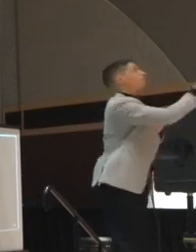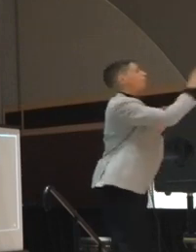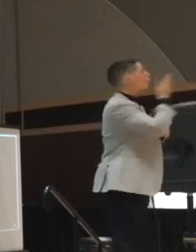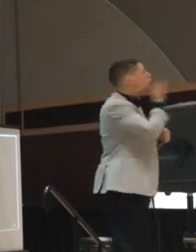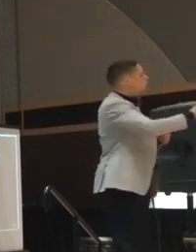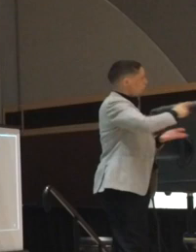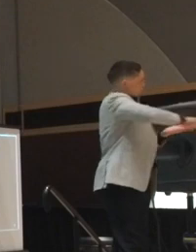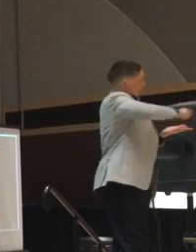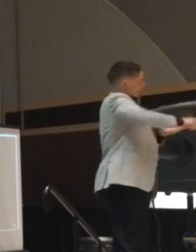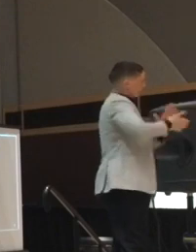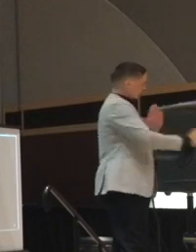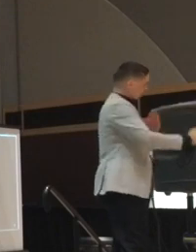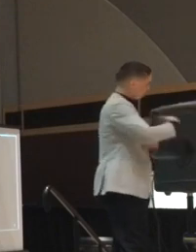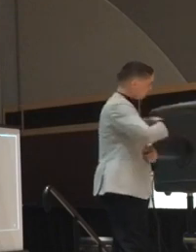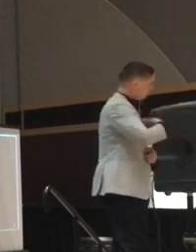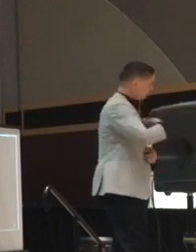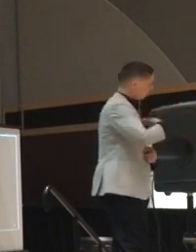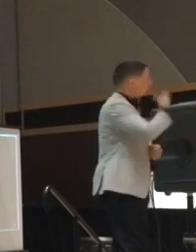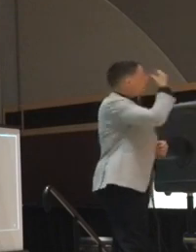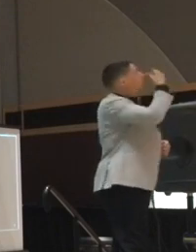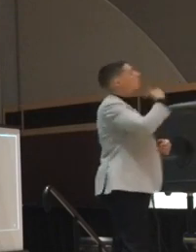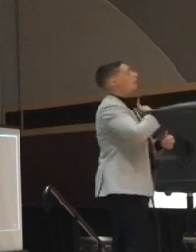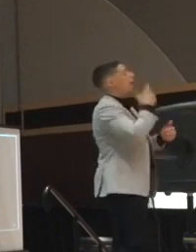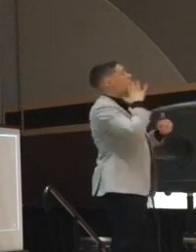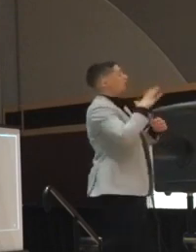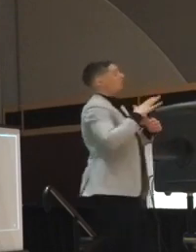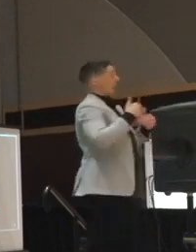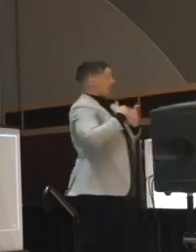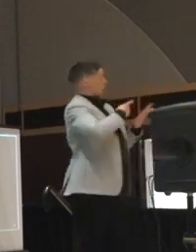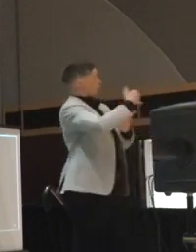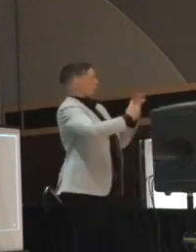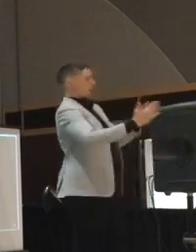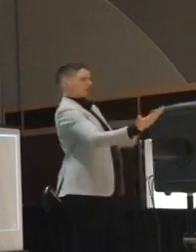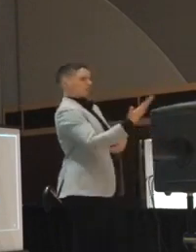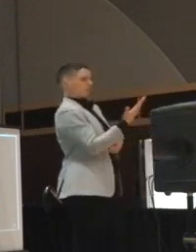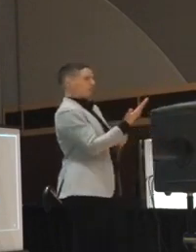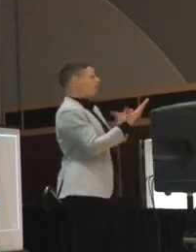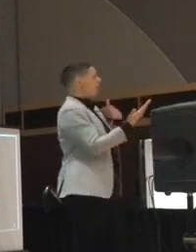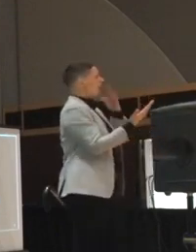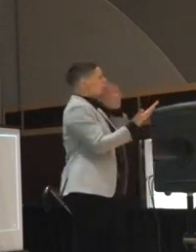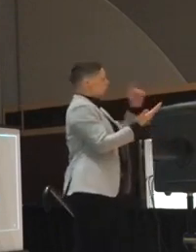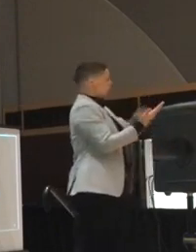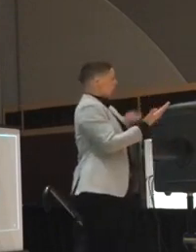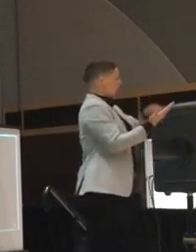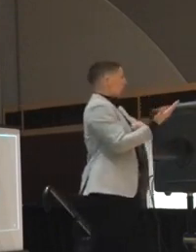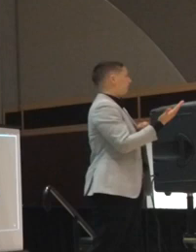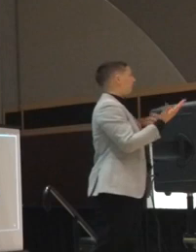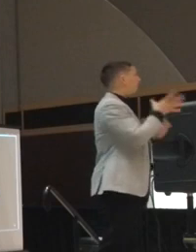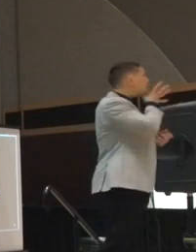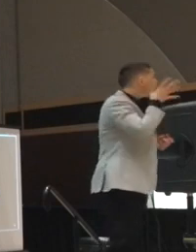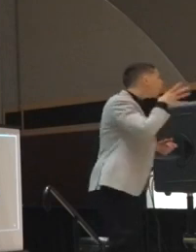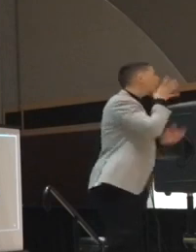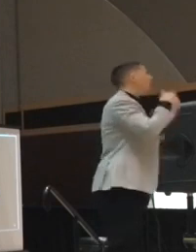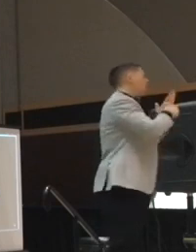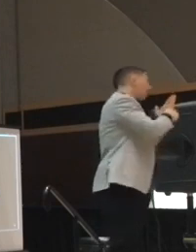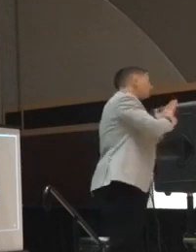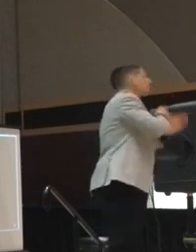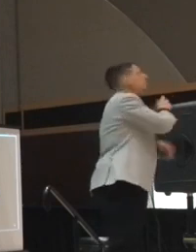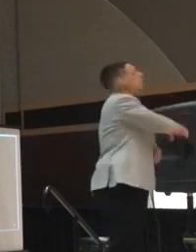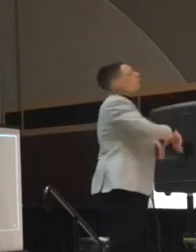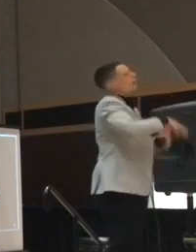writing skills. You see, I would do a project, and I'd write in a farm magazine or in a meat trade